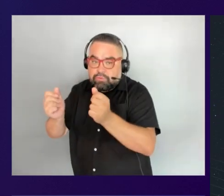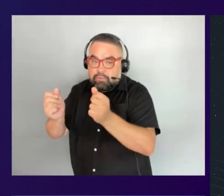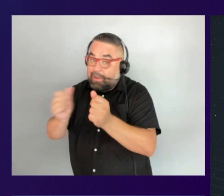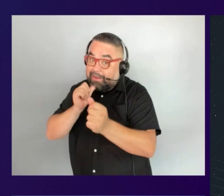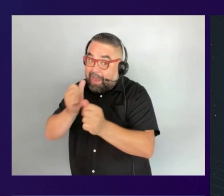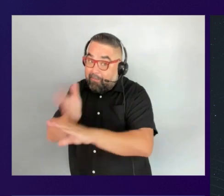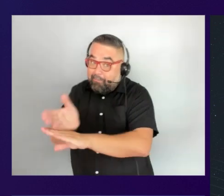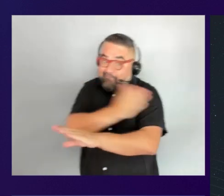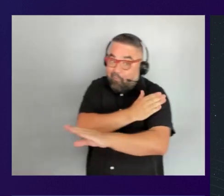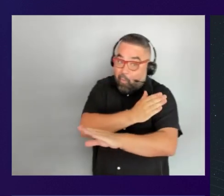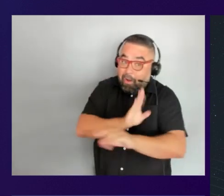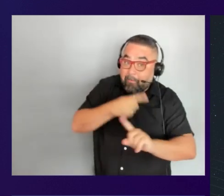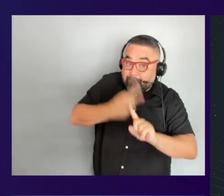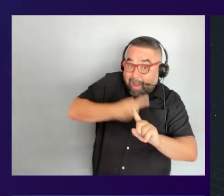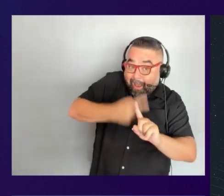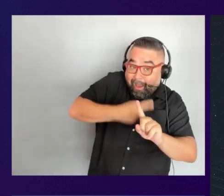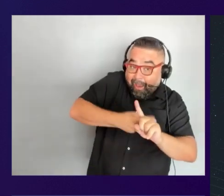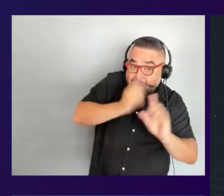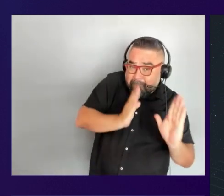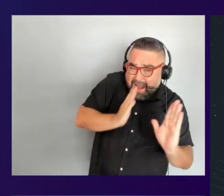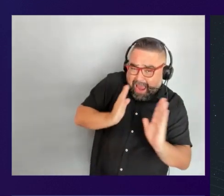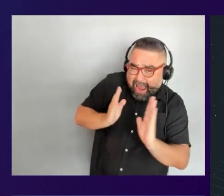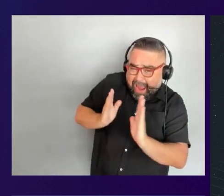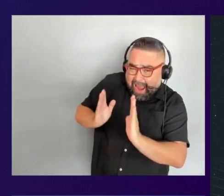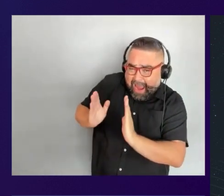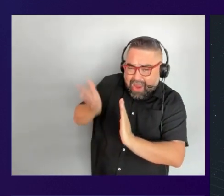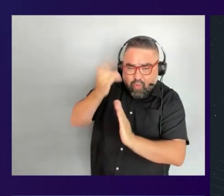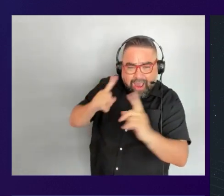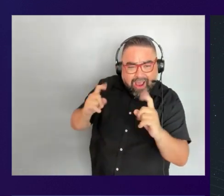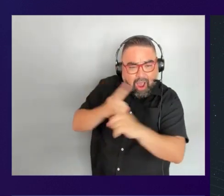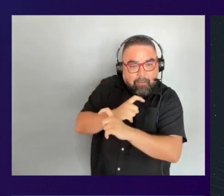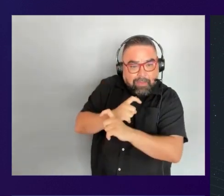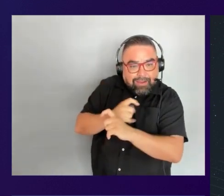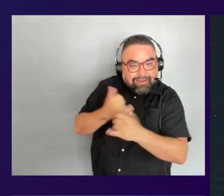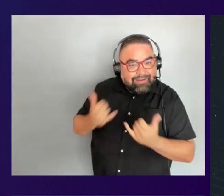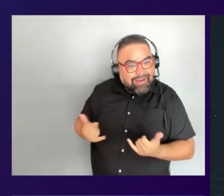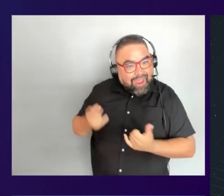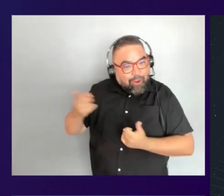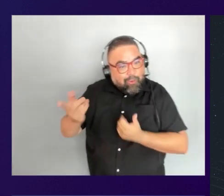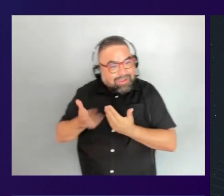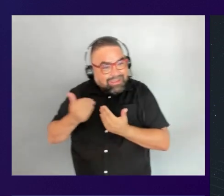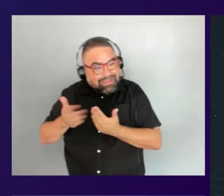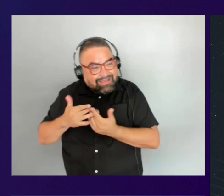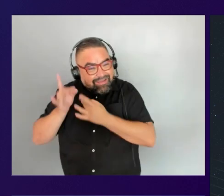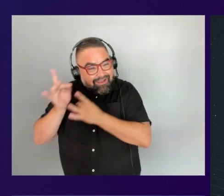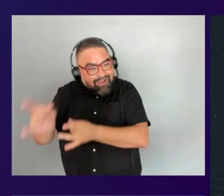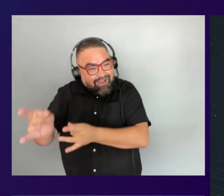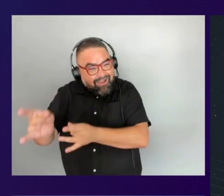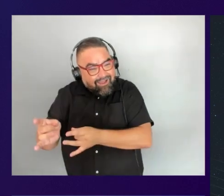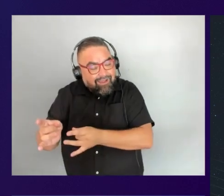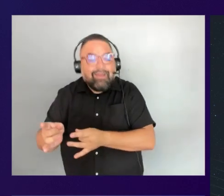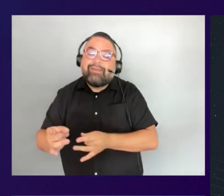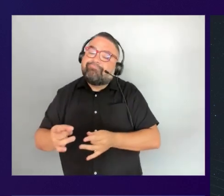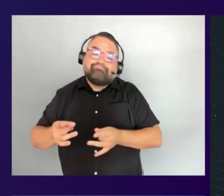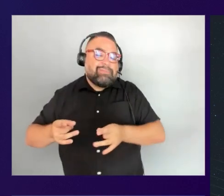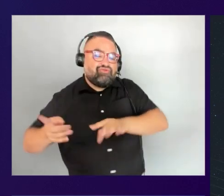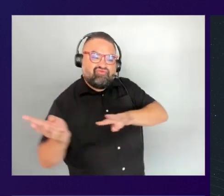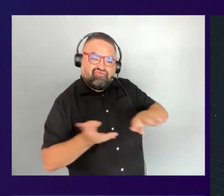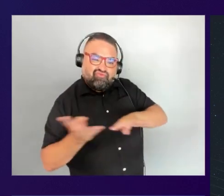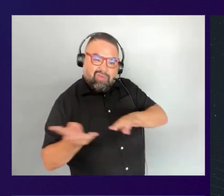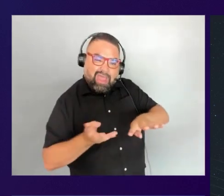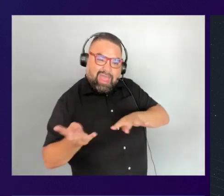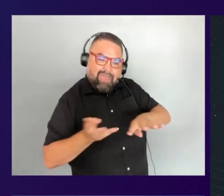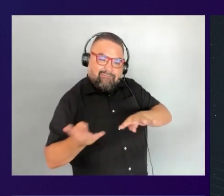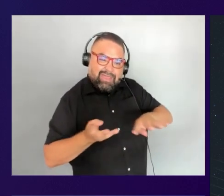it because of the complexity. Using AWS, Atlassian has everything in place to support their traffic needs immediately and in the